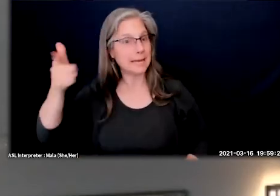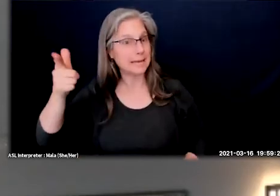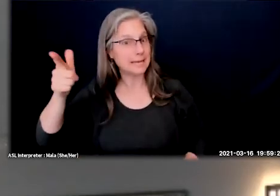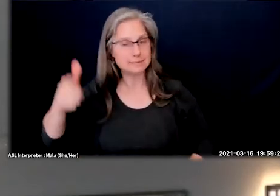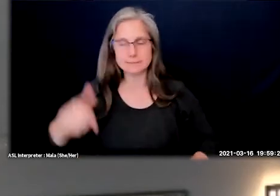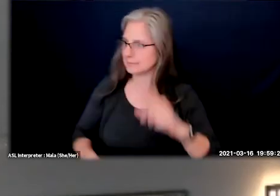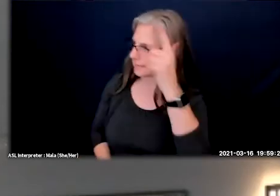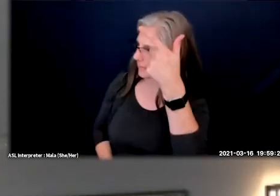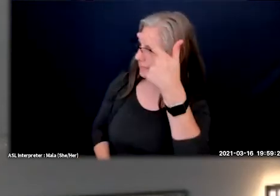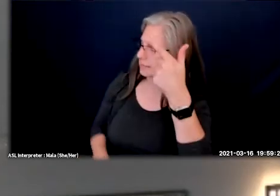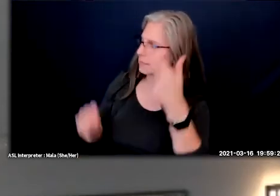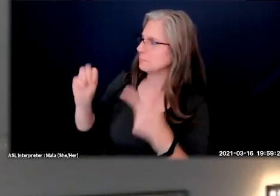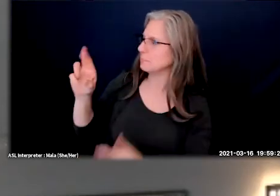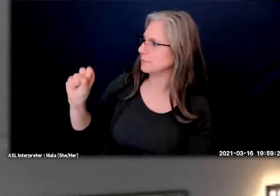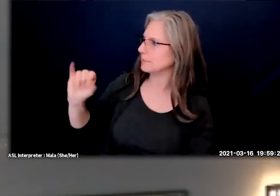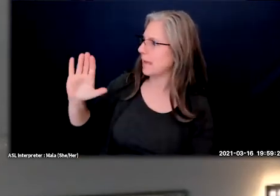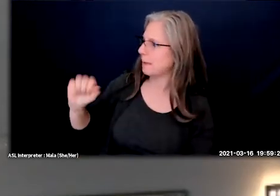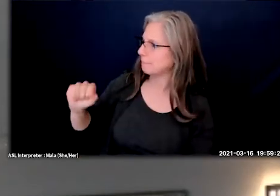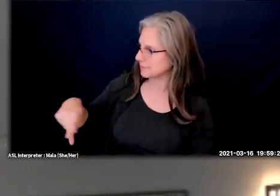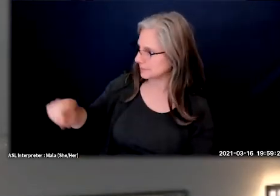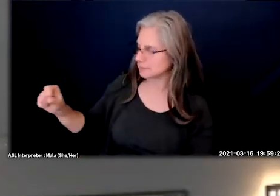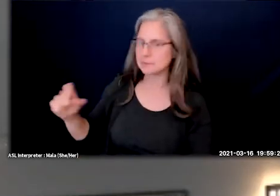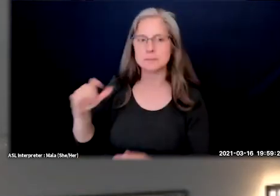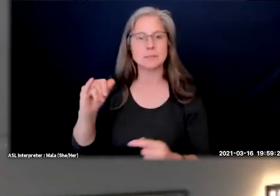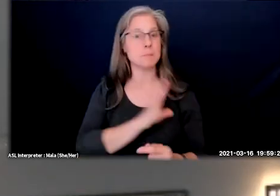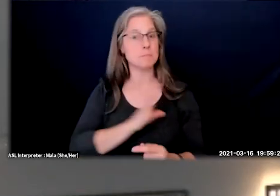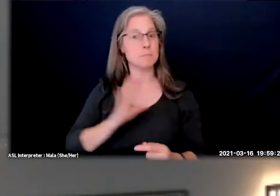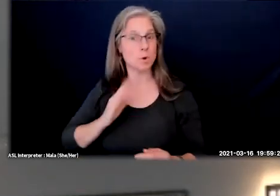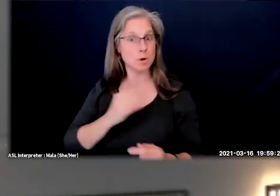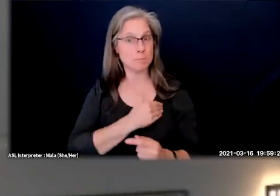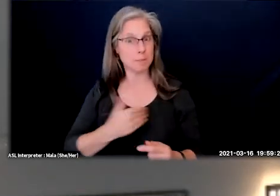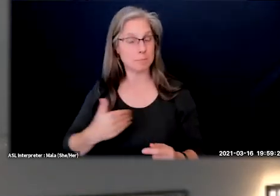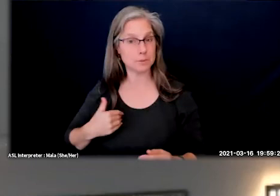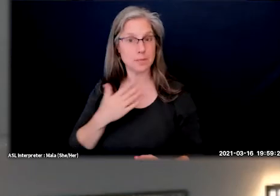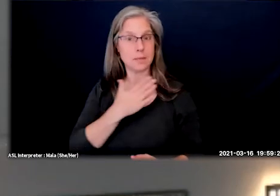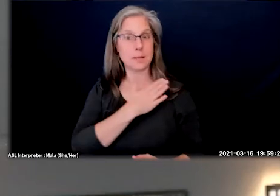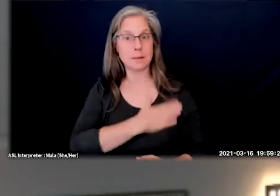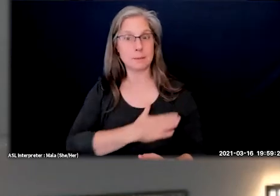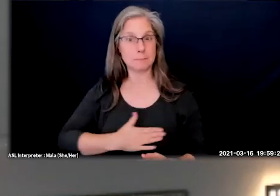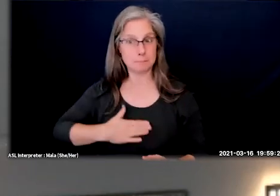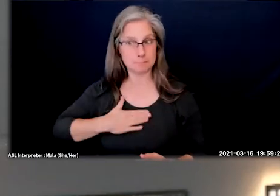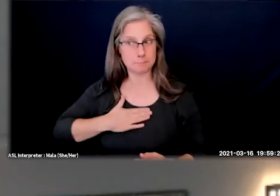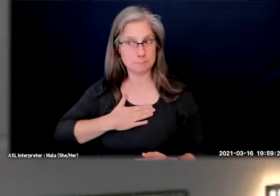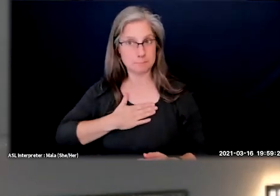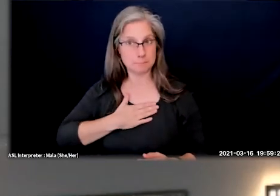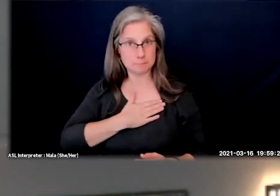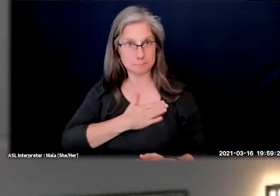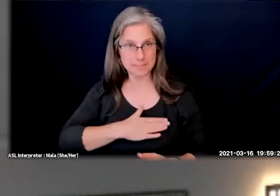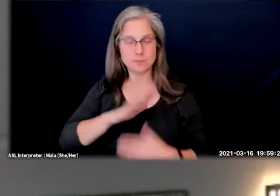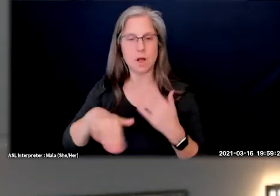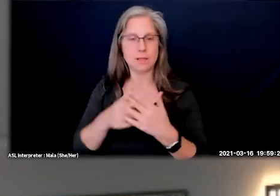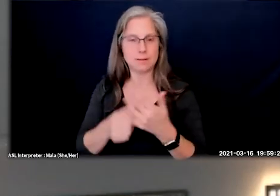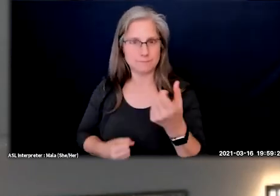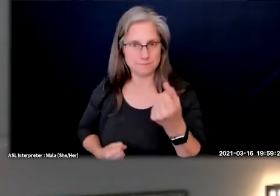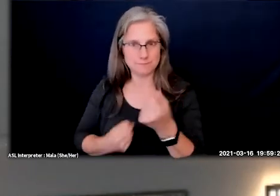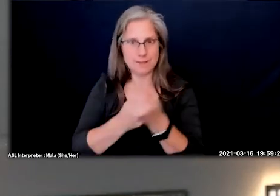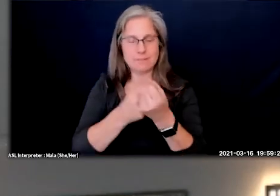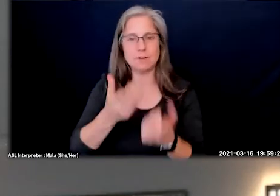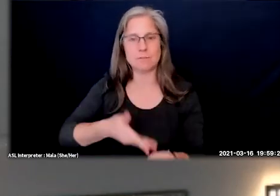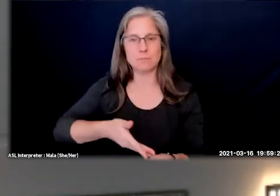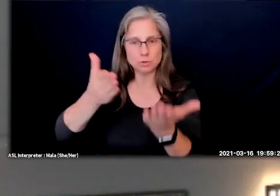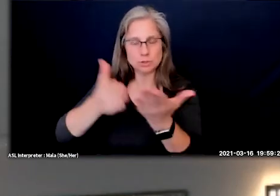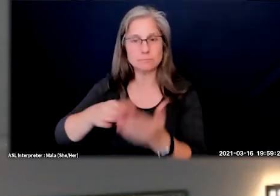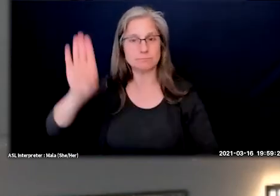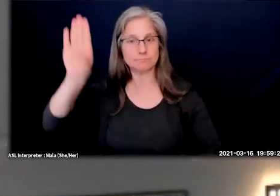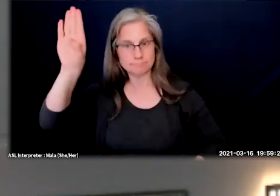second. Ms. Cap seconds. So that board members, will you please, all in favor of this motion, signify